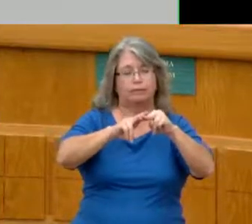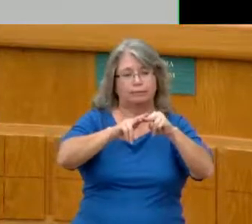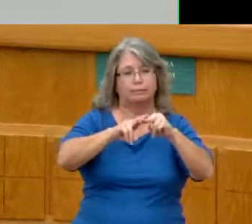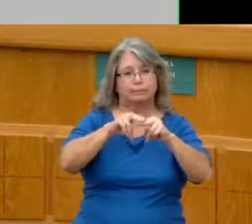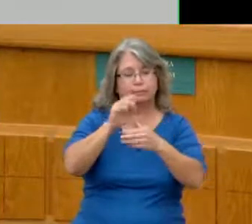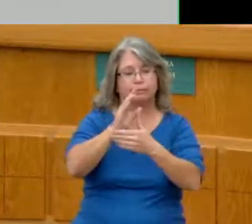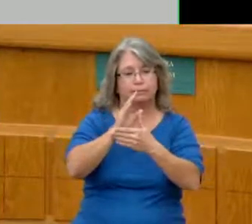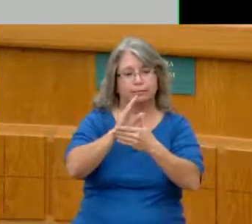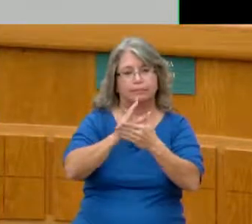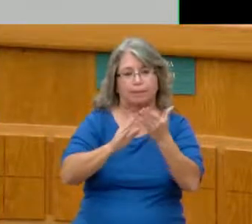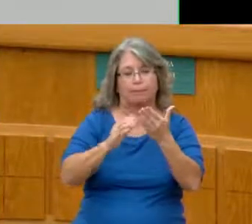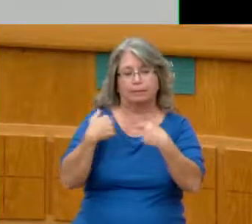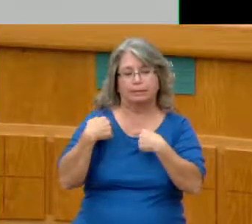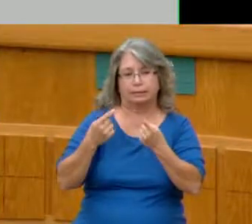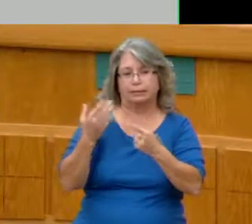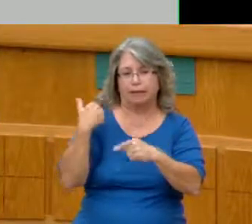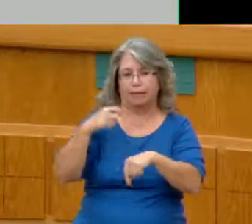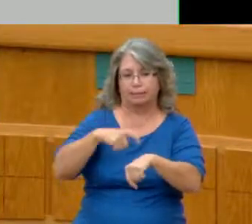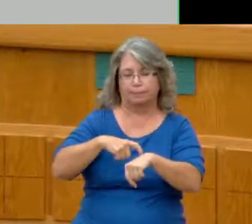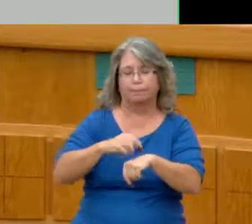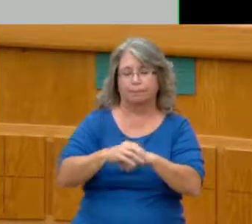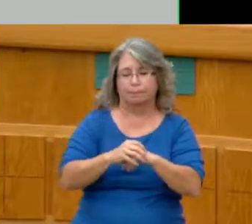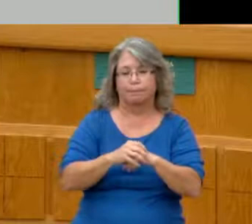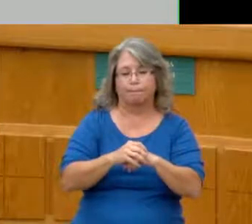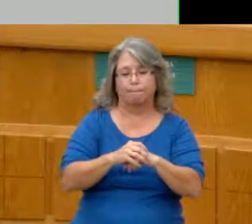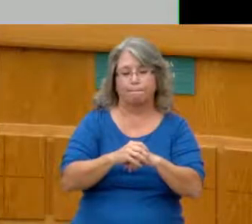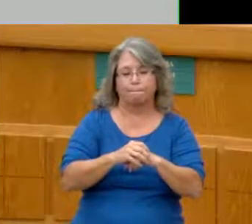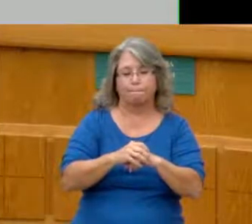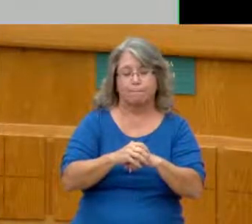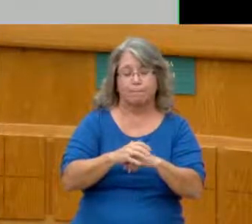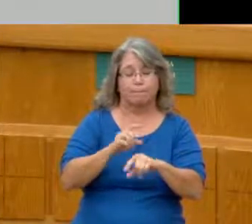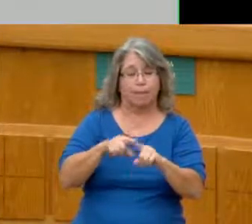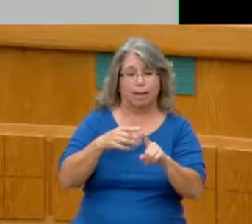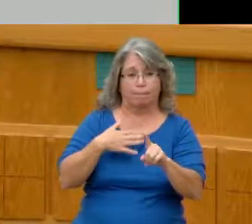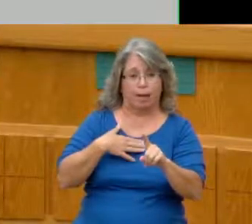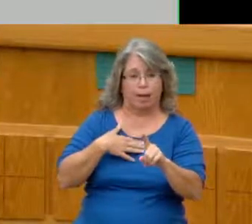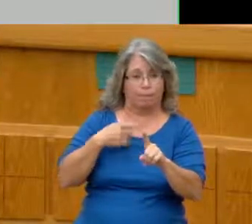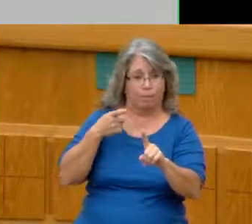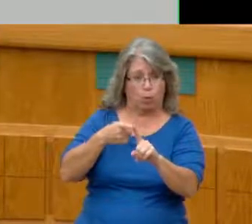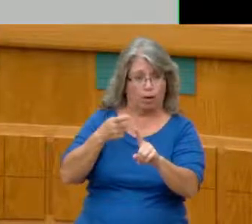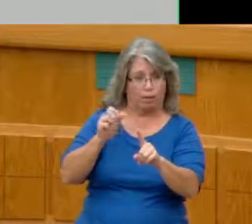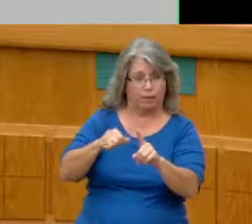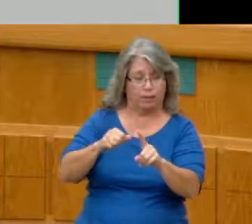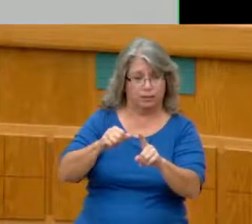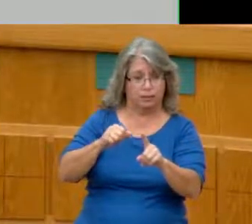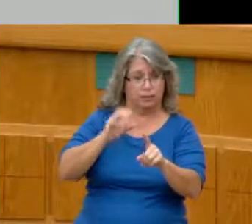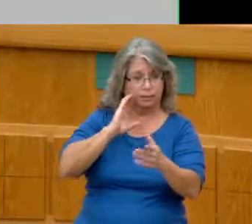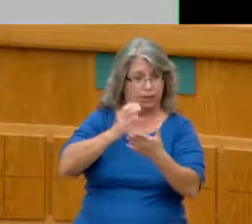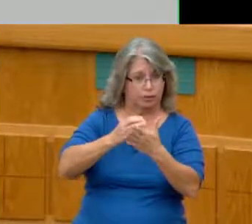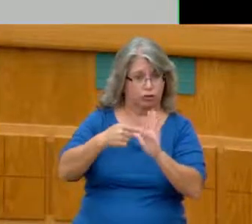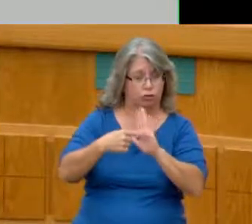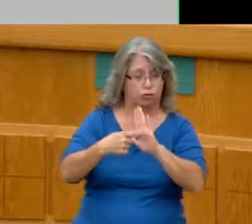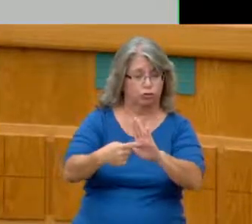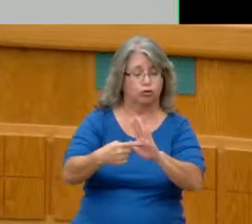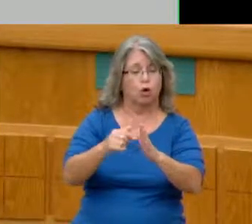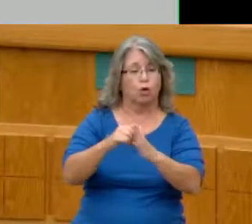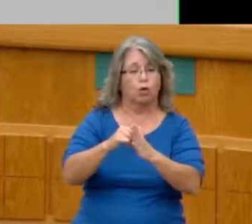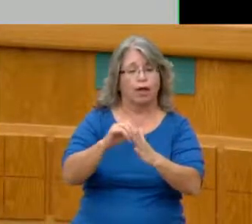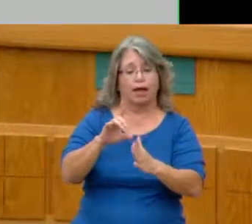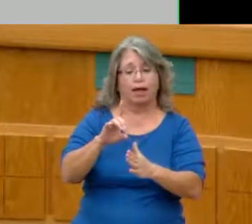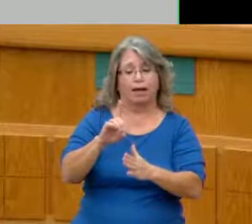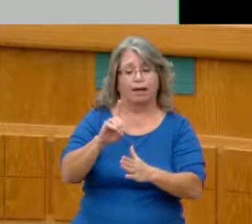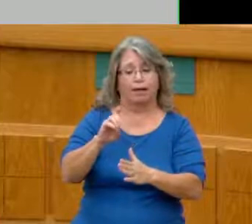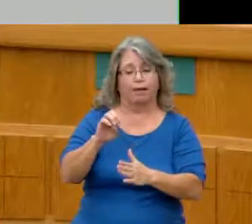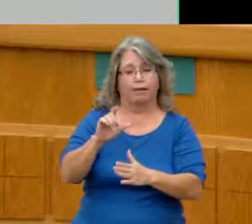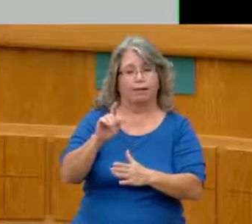the last time that we talked. But the main purpose of this slide is to show you that the Delta wave, this last wave